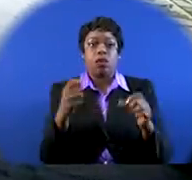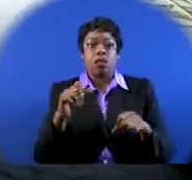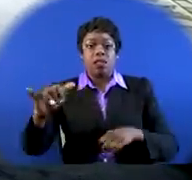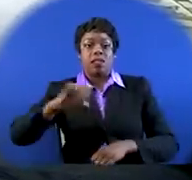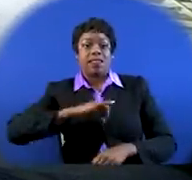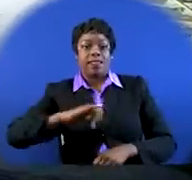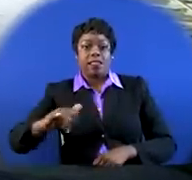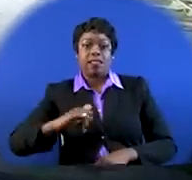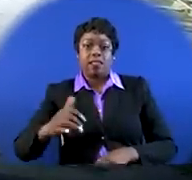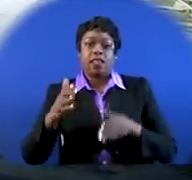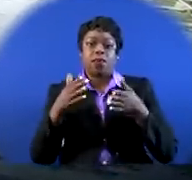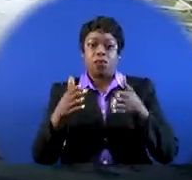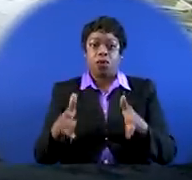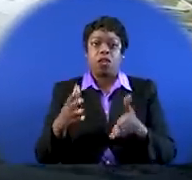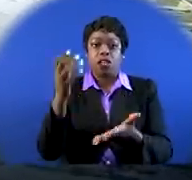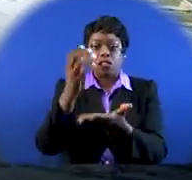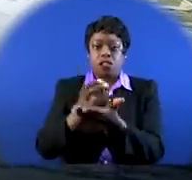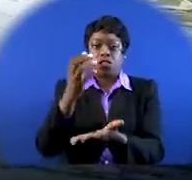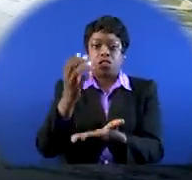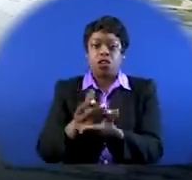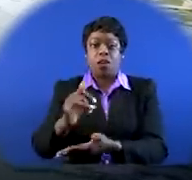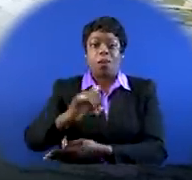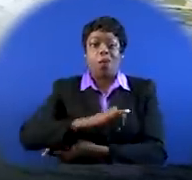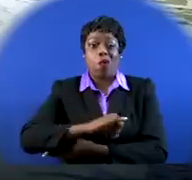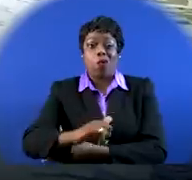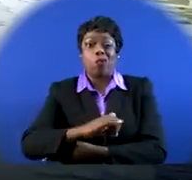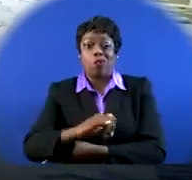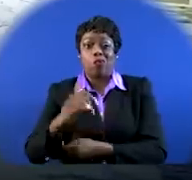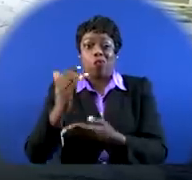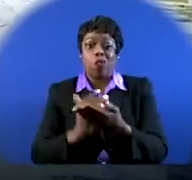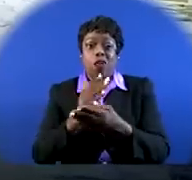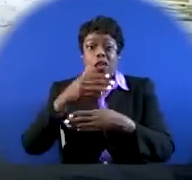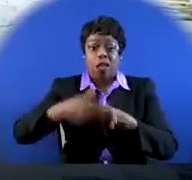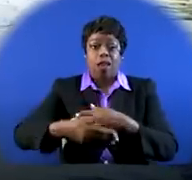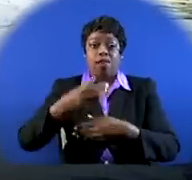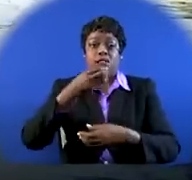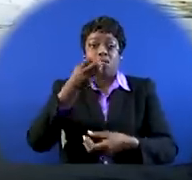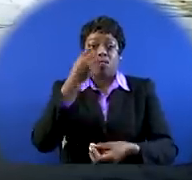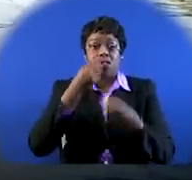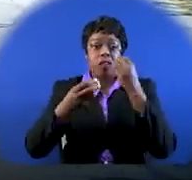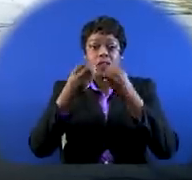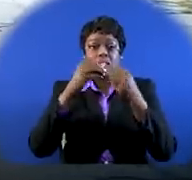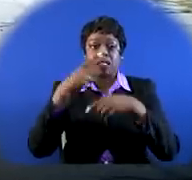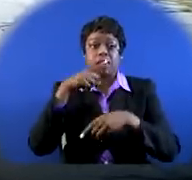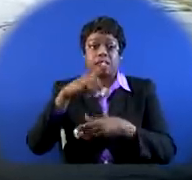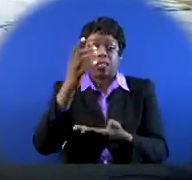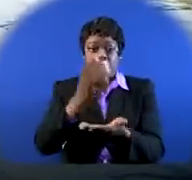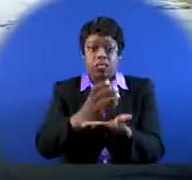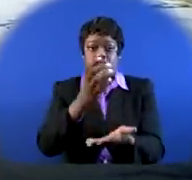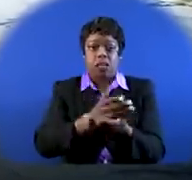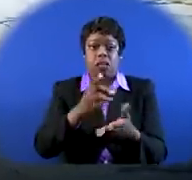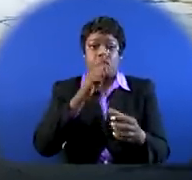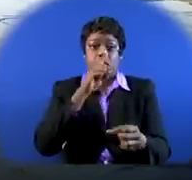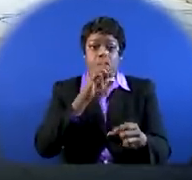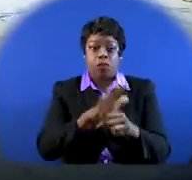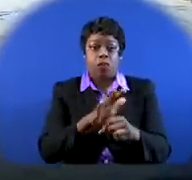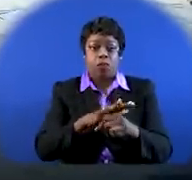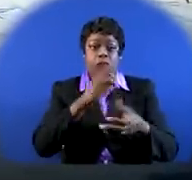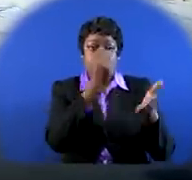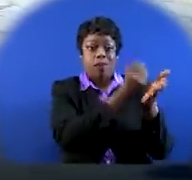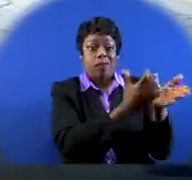In the same way, he took the cup also after supper, saying, "This cup is the new covenant in my